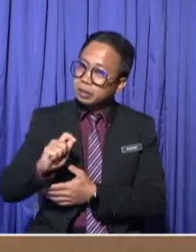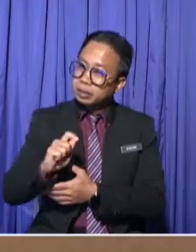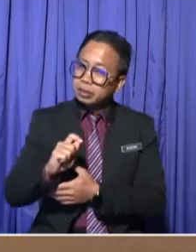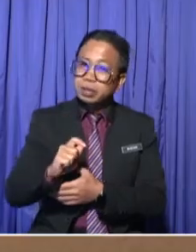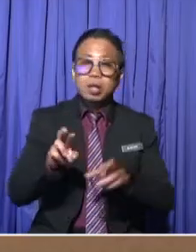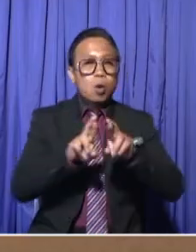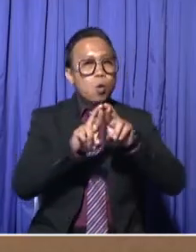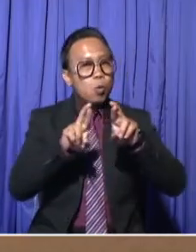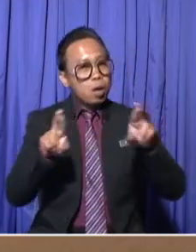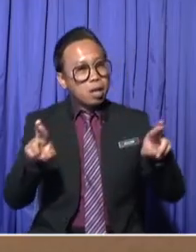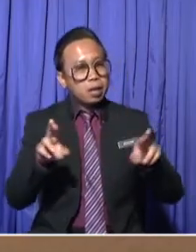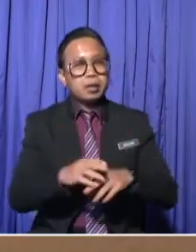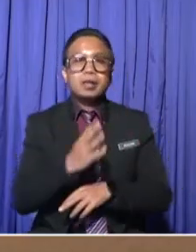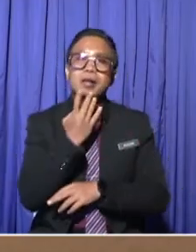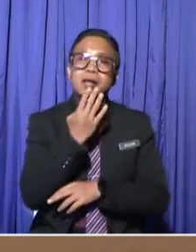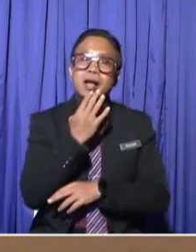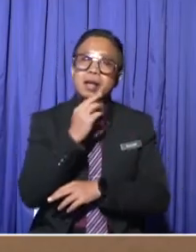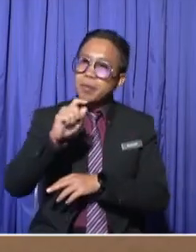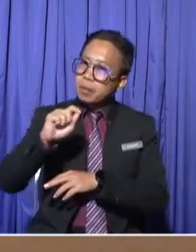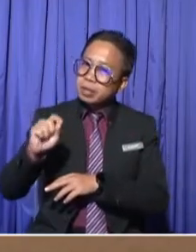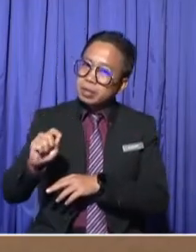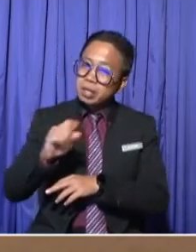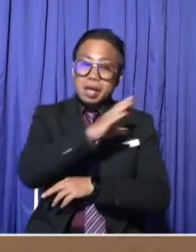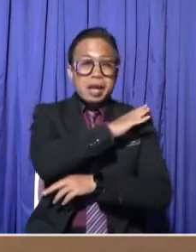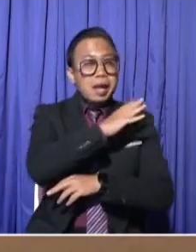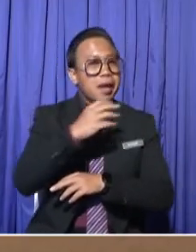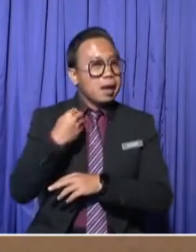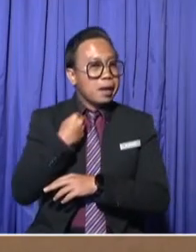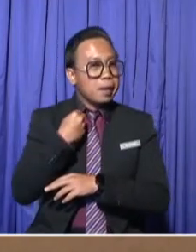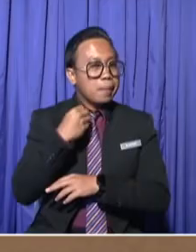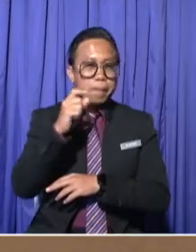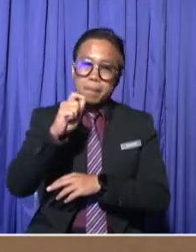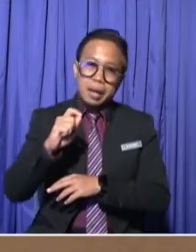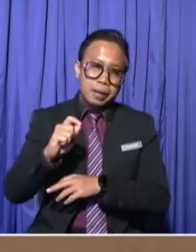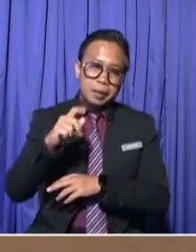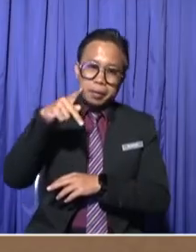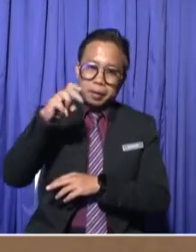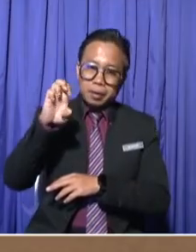a ruler, color pencils, and a marker pen.